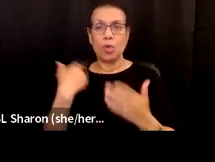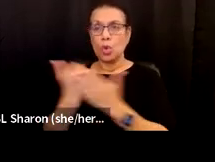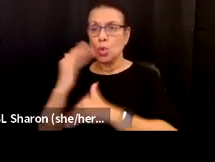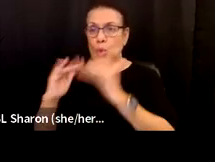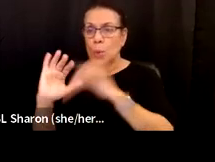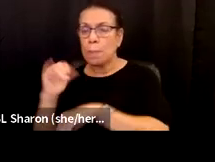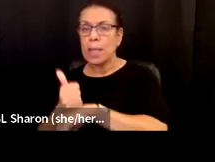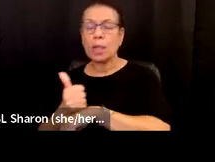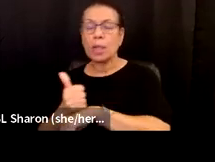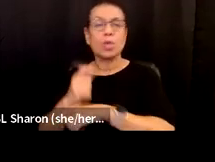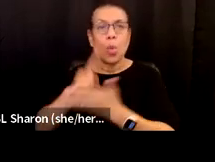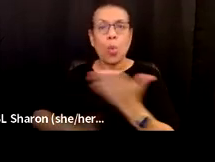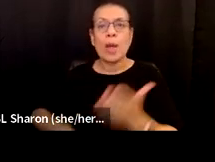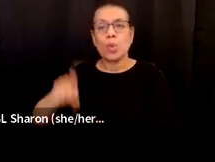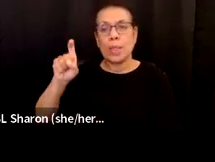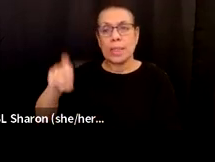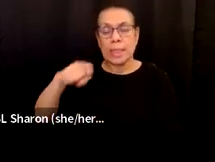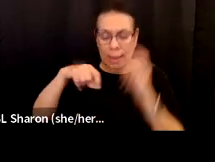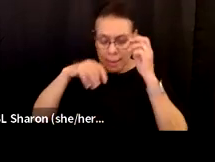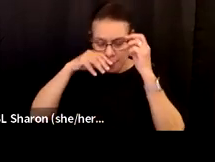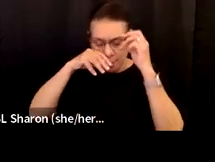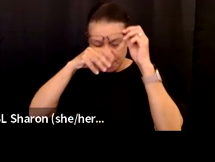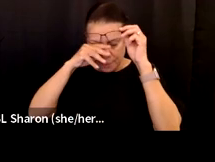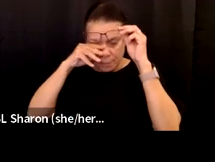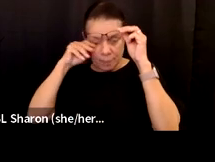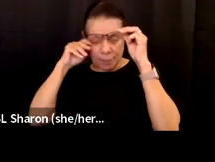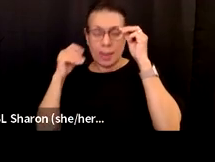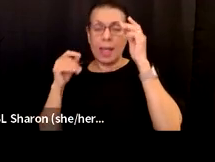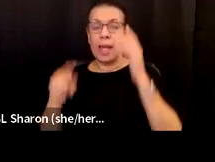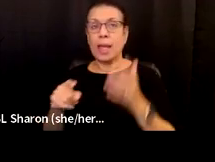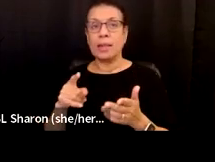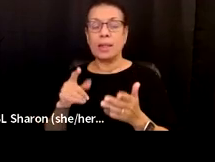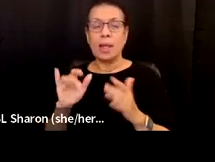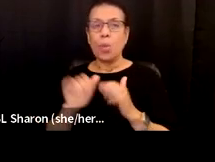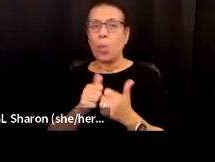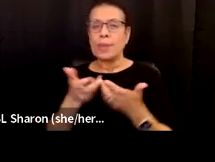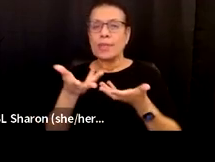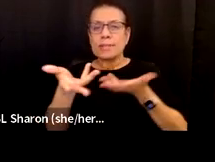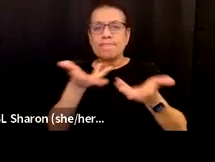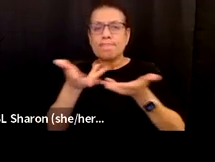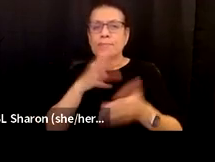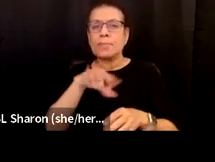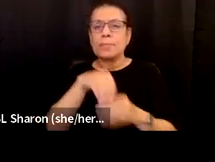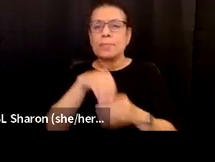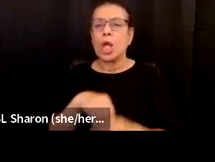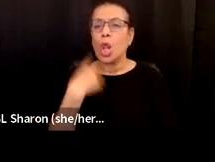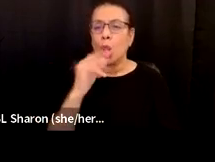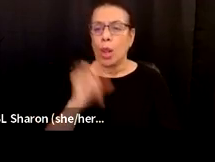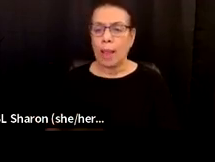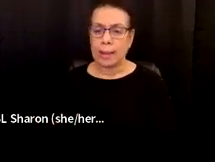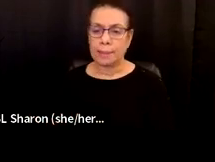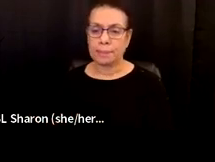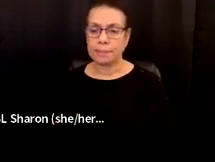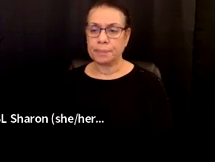needs to have and we're providing more information on what this engagement will be looking like in the coming weeks